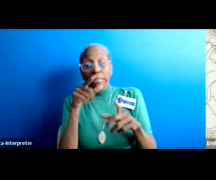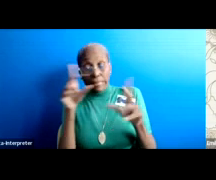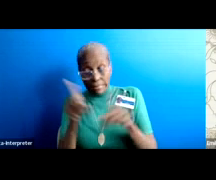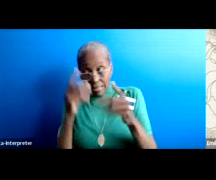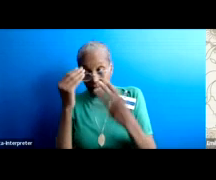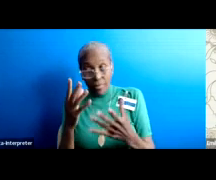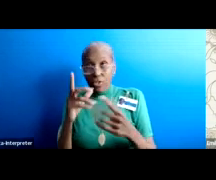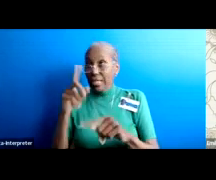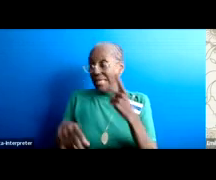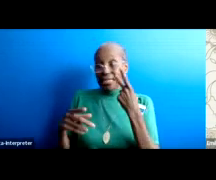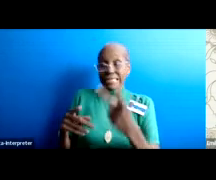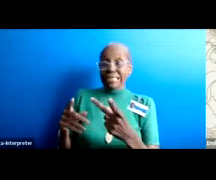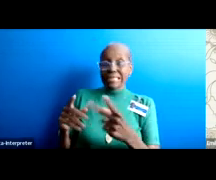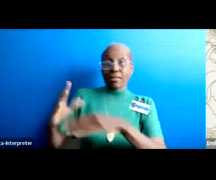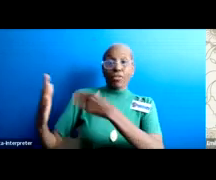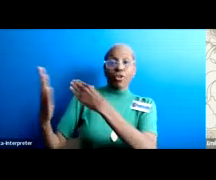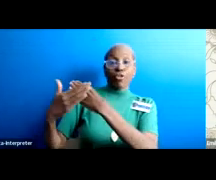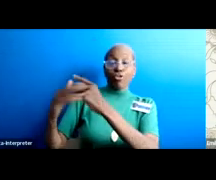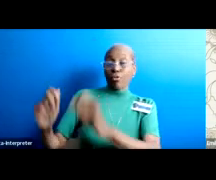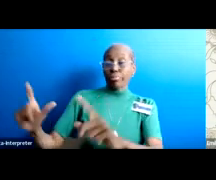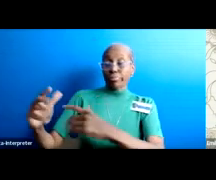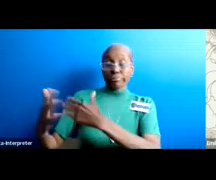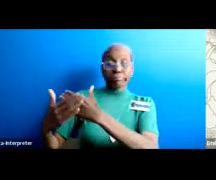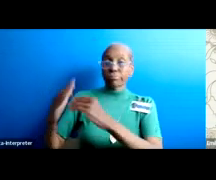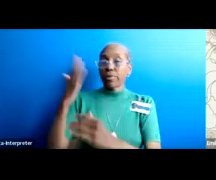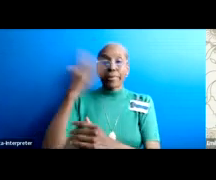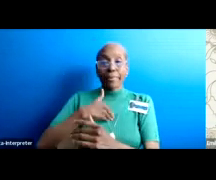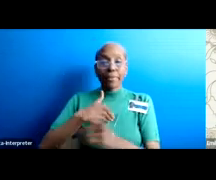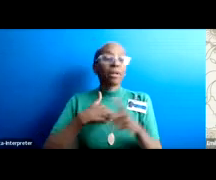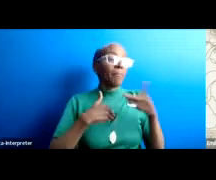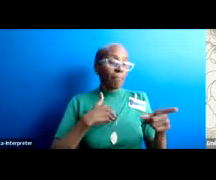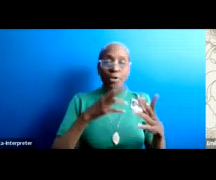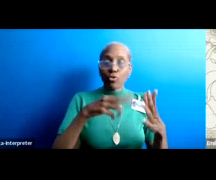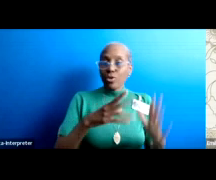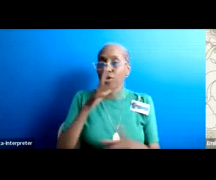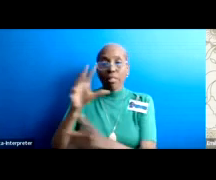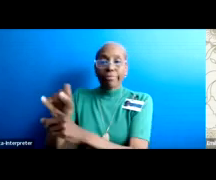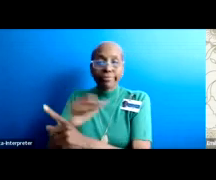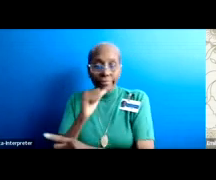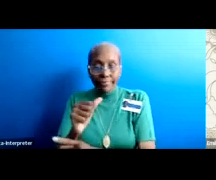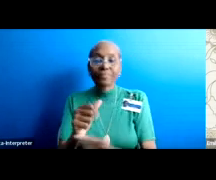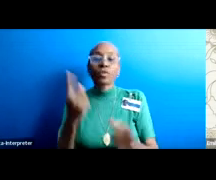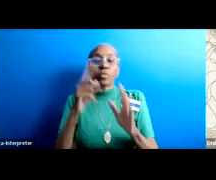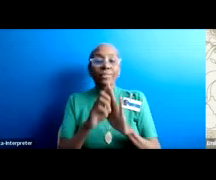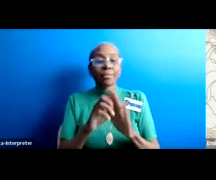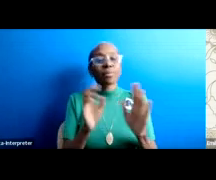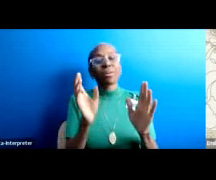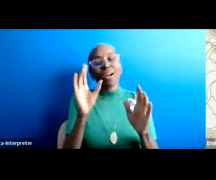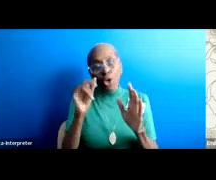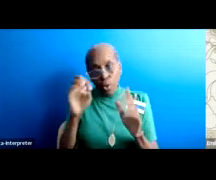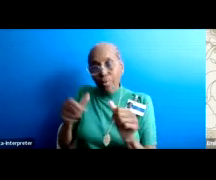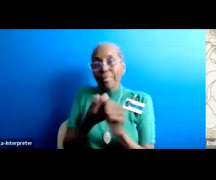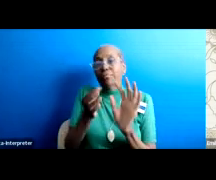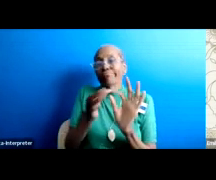because they are not seeing the alert that pops up right away. And that's just one example. And we're, again, going